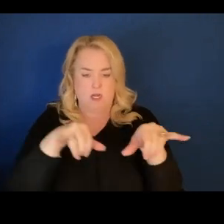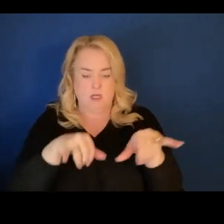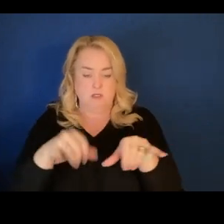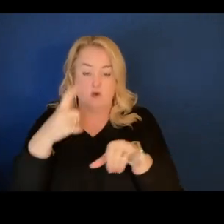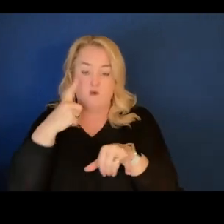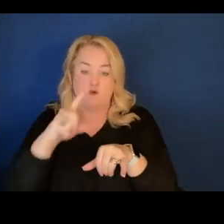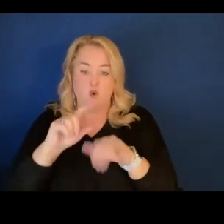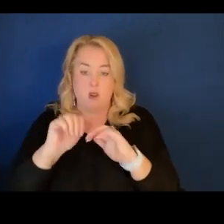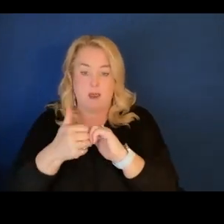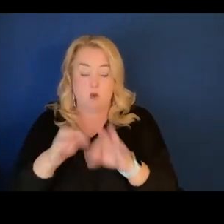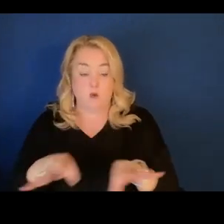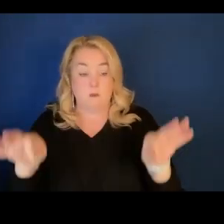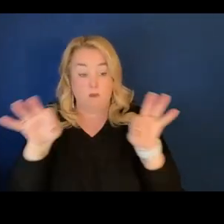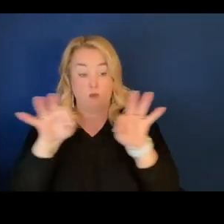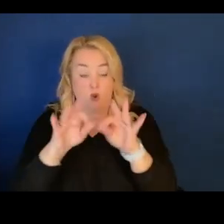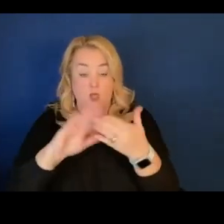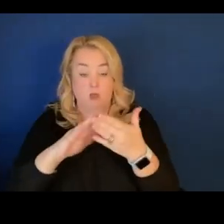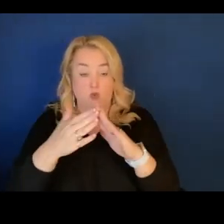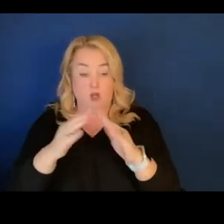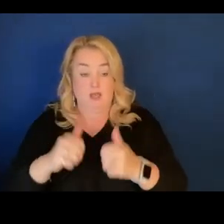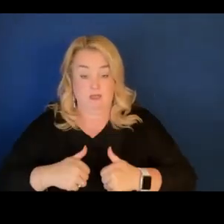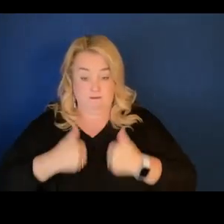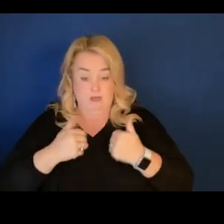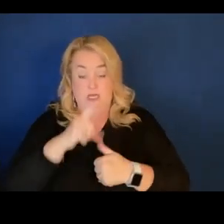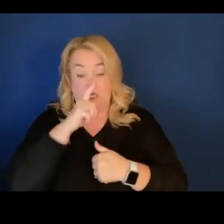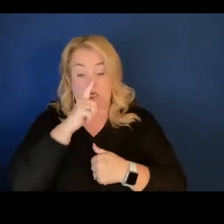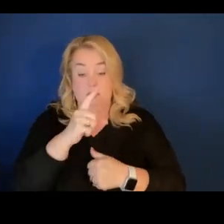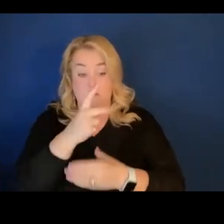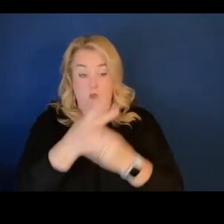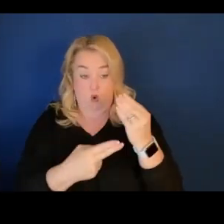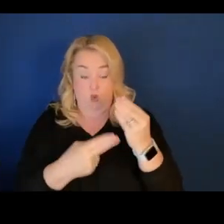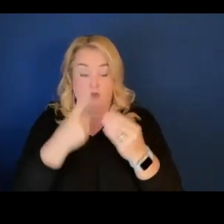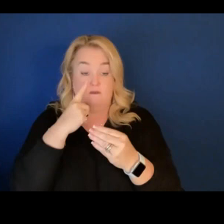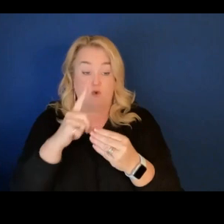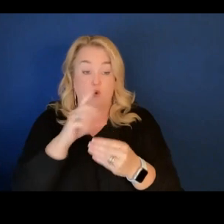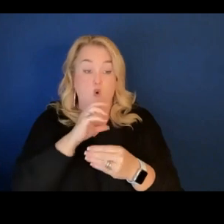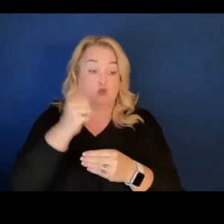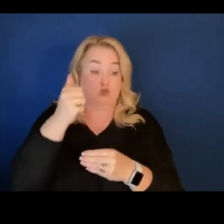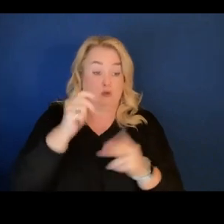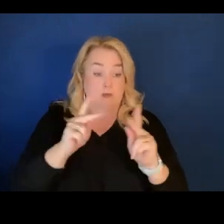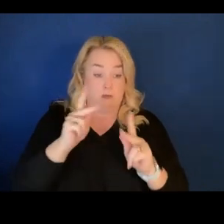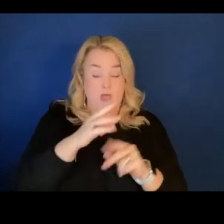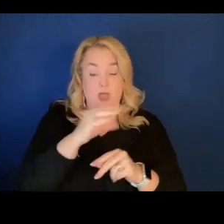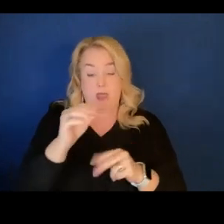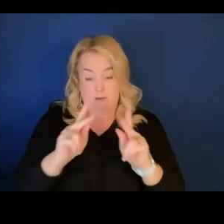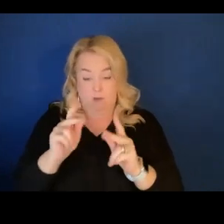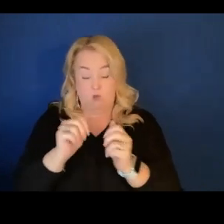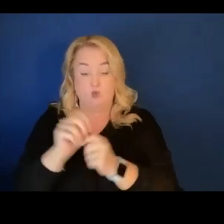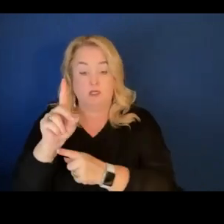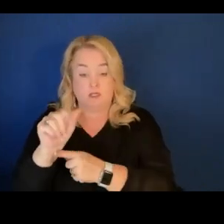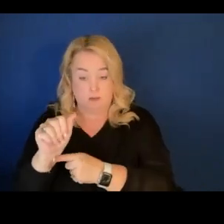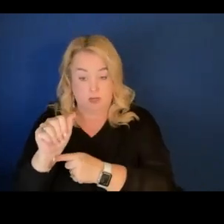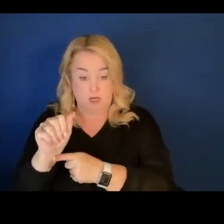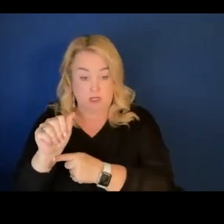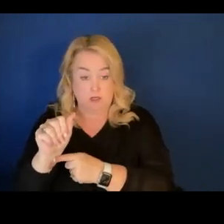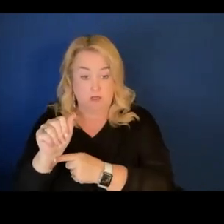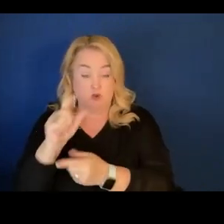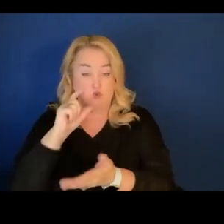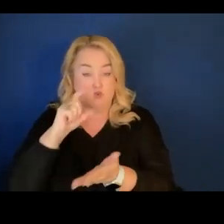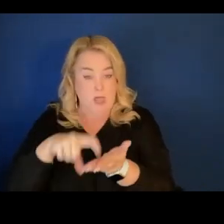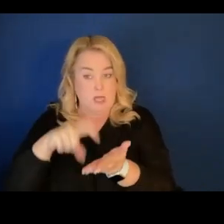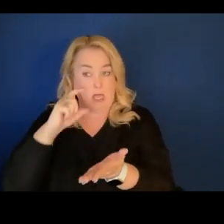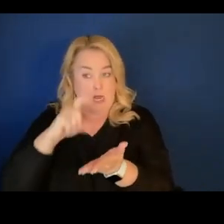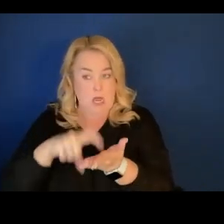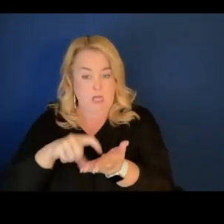how important community living is both to older adults and to people with disabilities, and really recognize